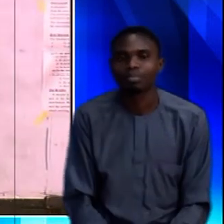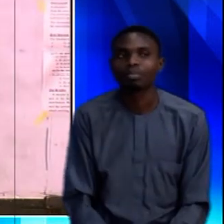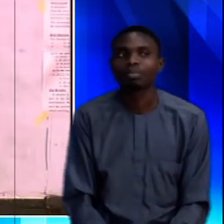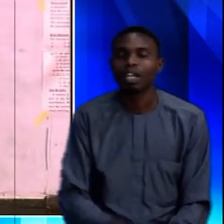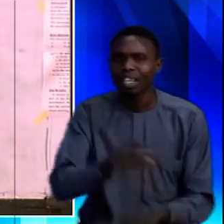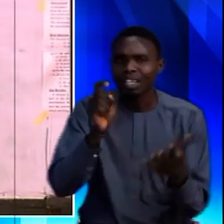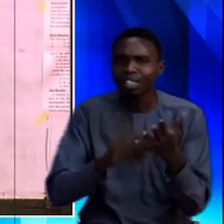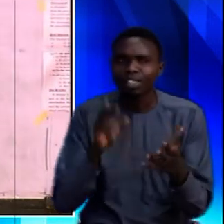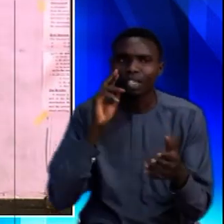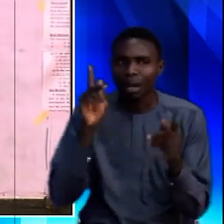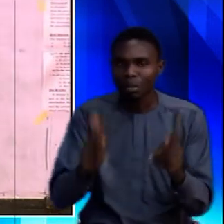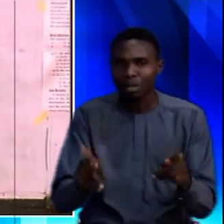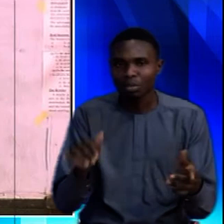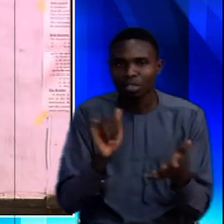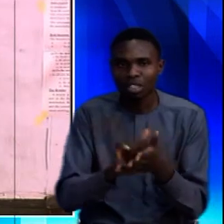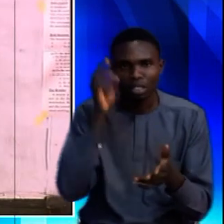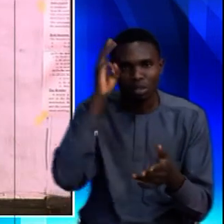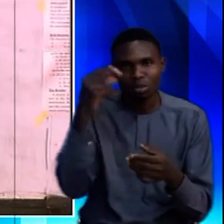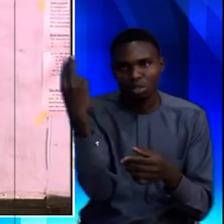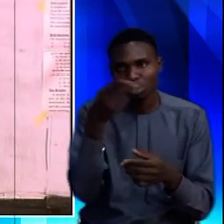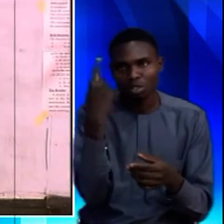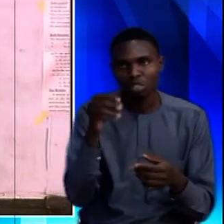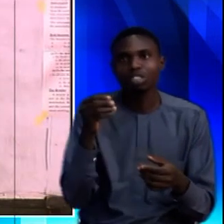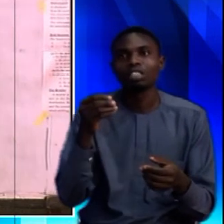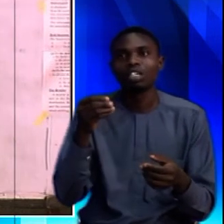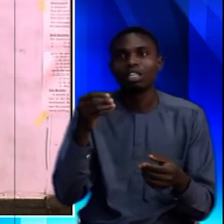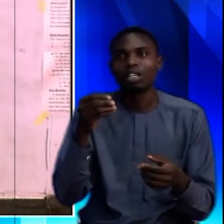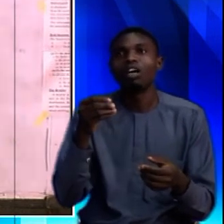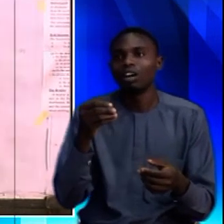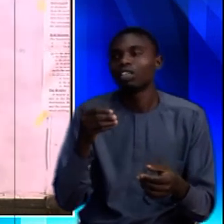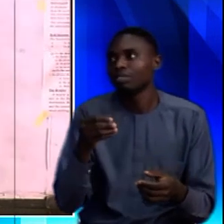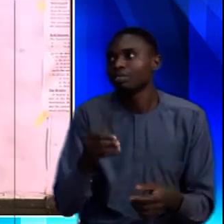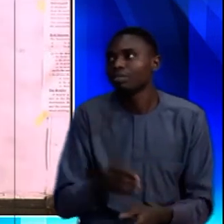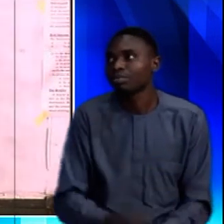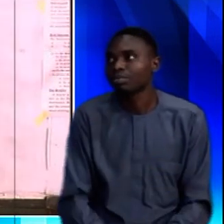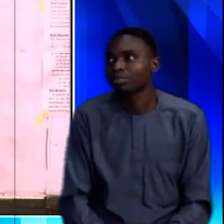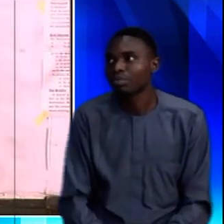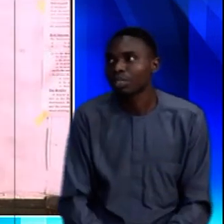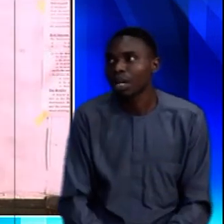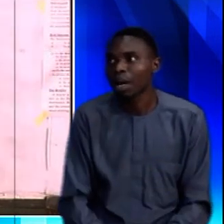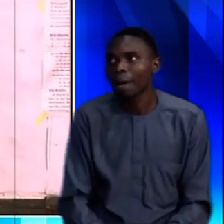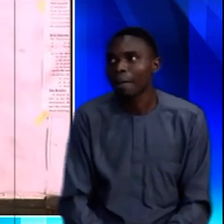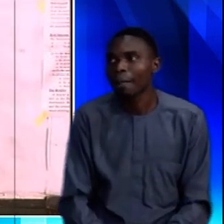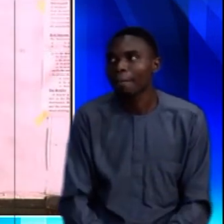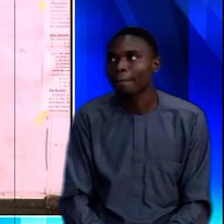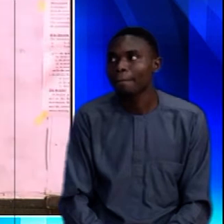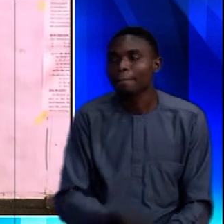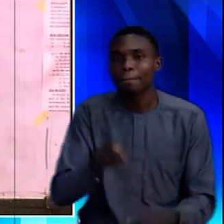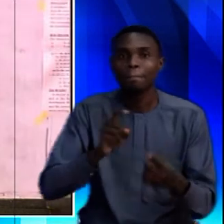the product. Are we together, students? Good. Now, when we talk about the stage, we're talking about the step